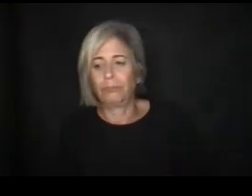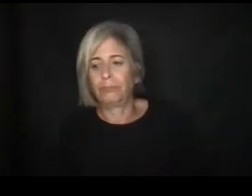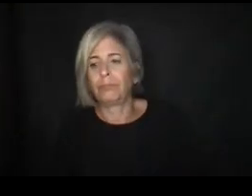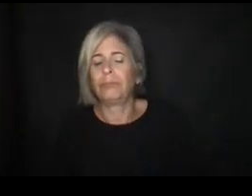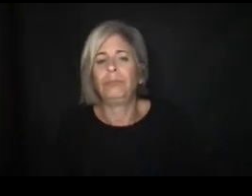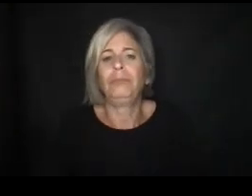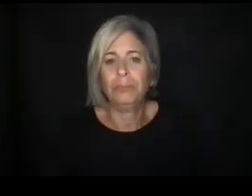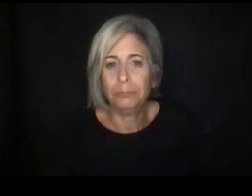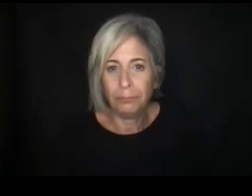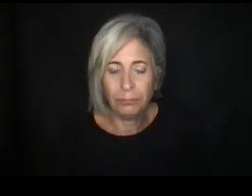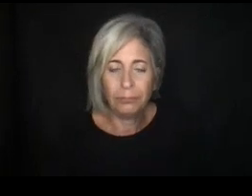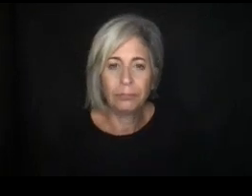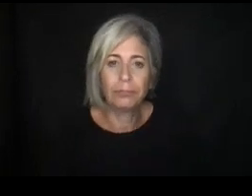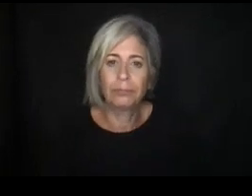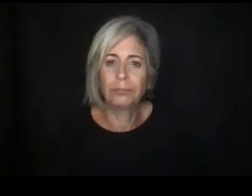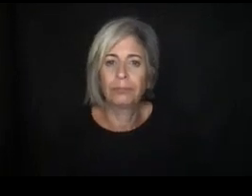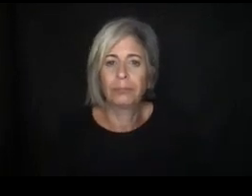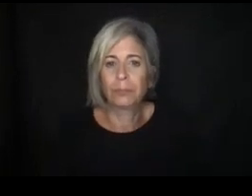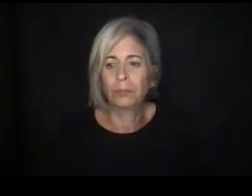Thank you.